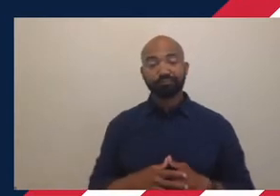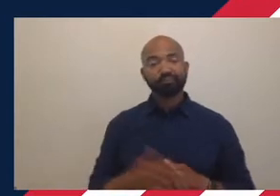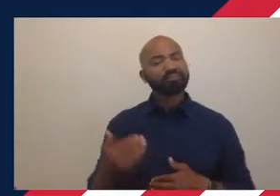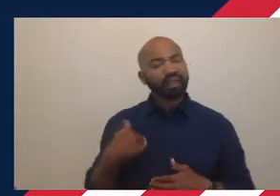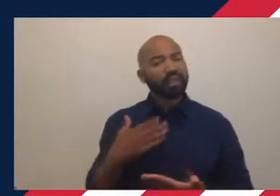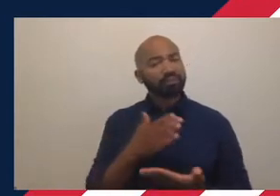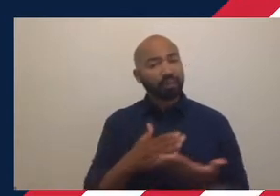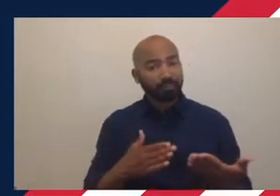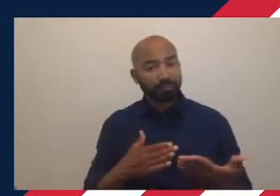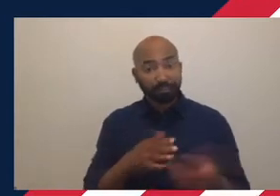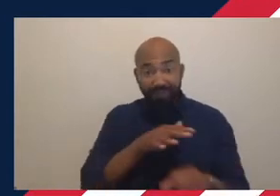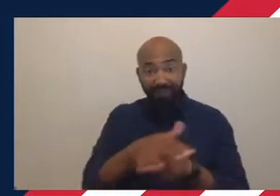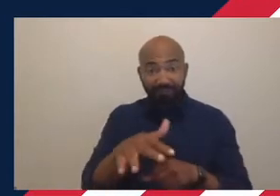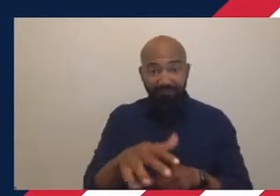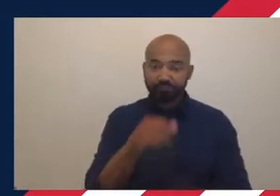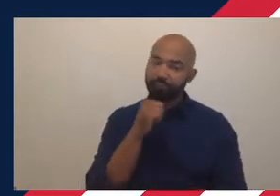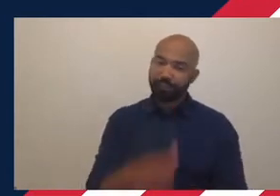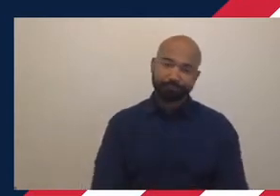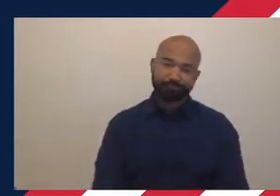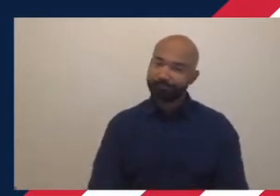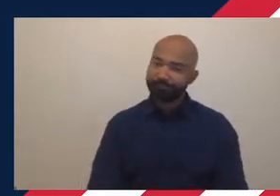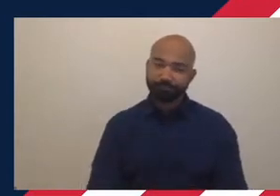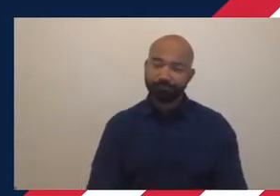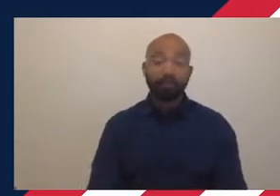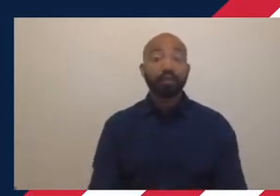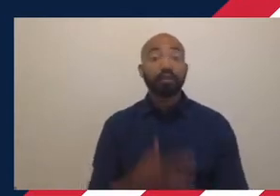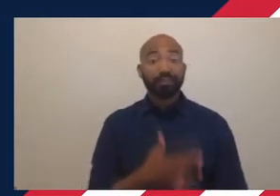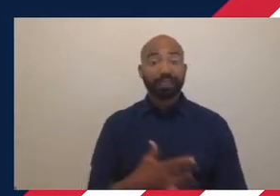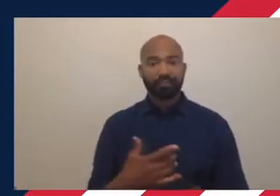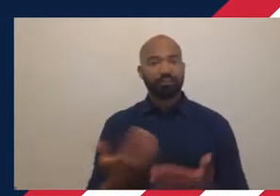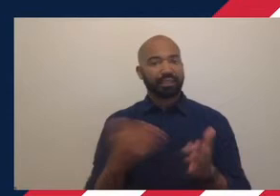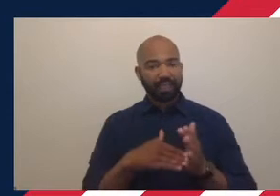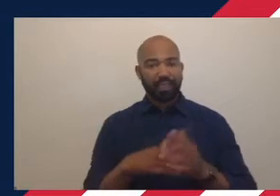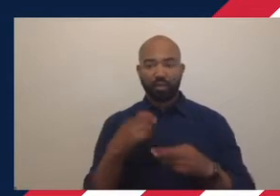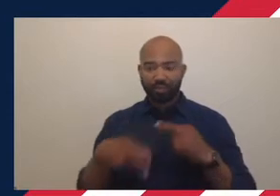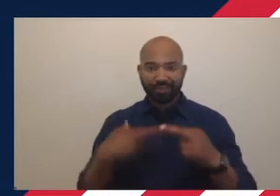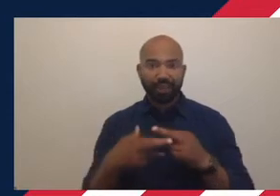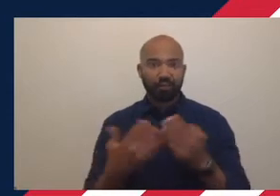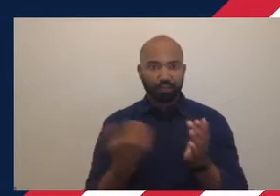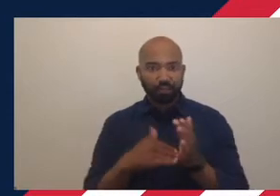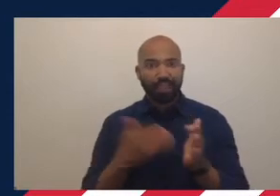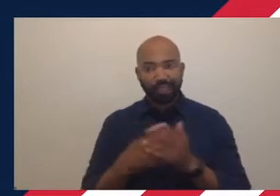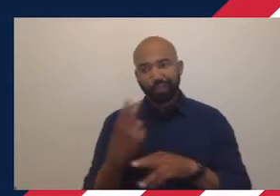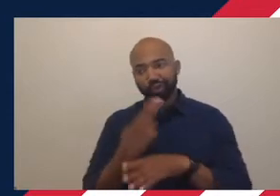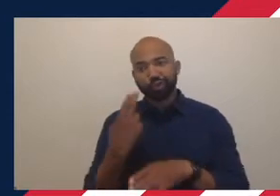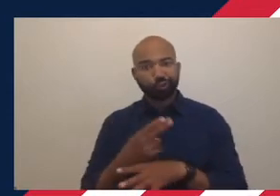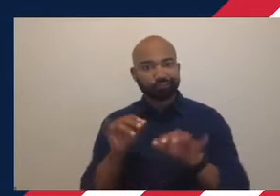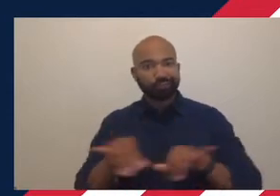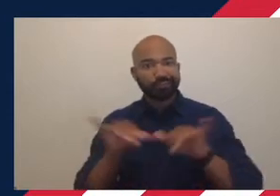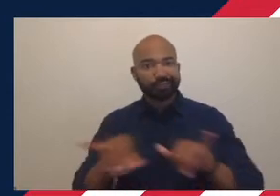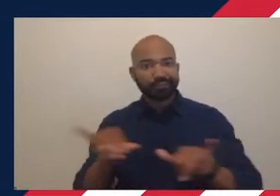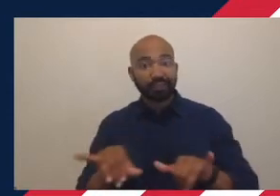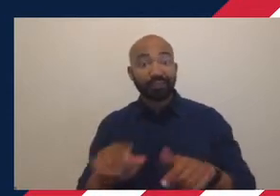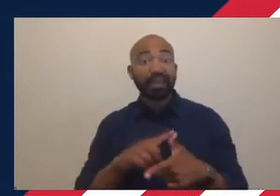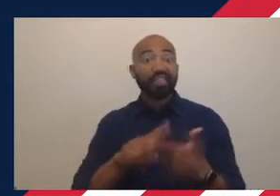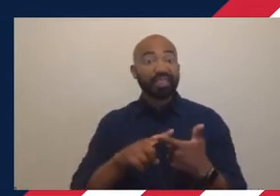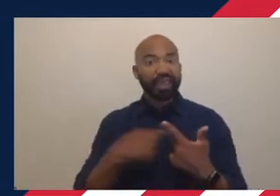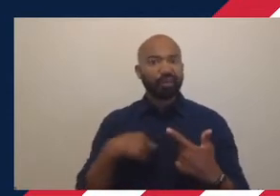we have enough? No. We were left using recycled stuff and scrambling to use makeshift